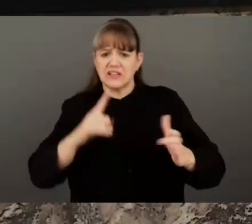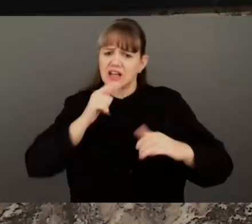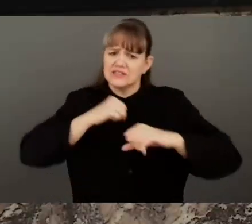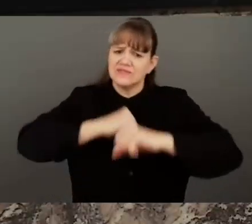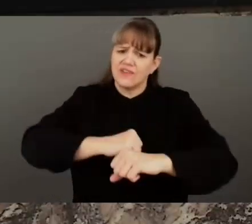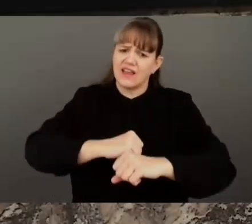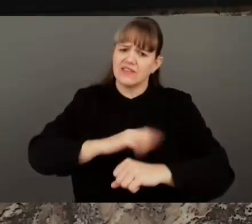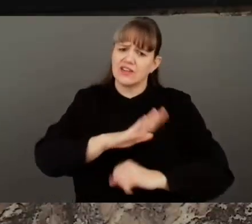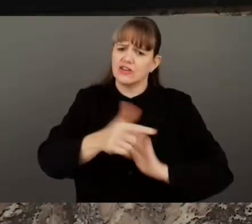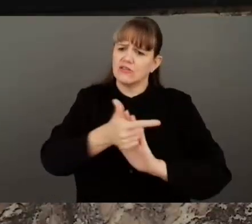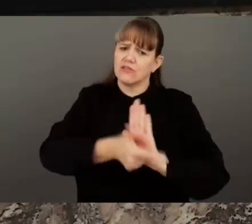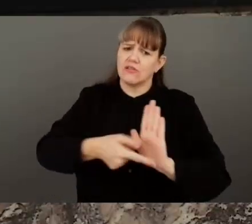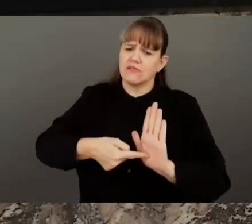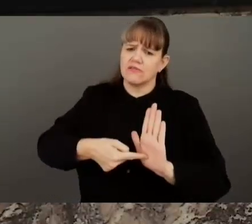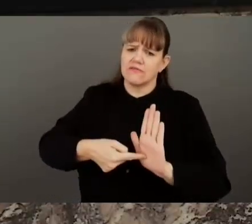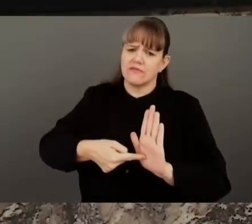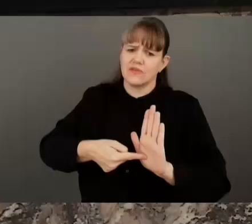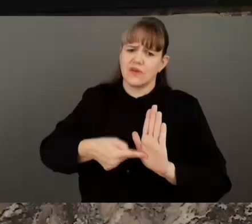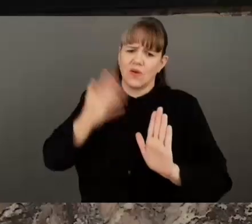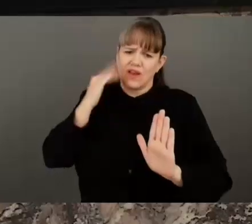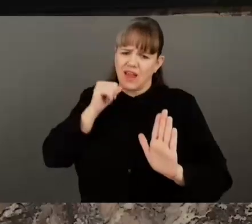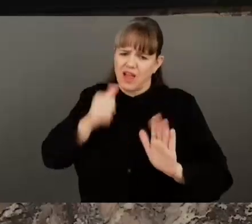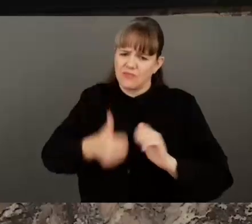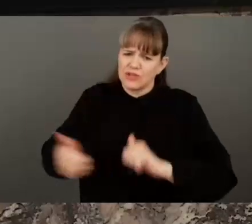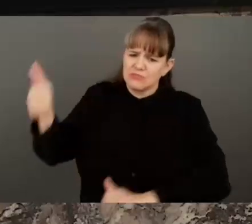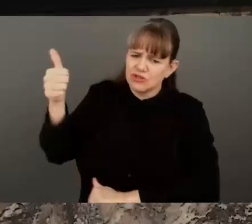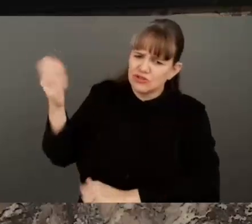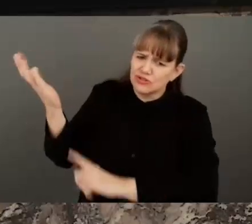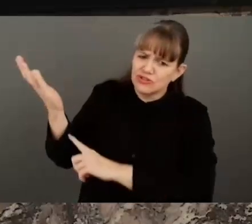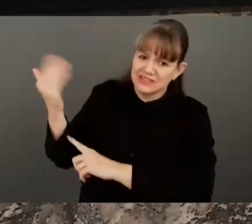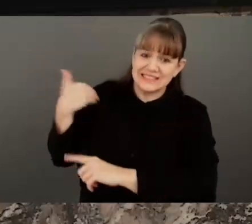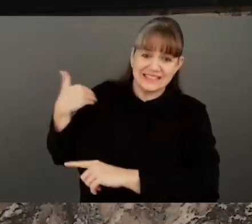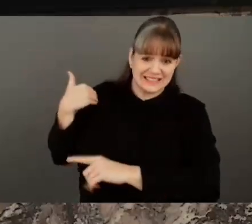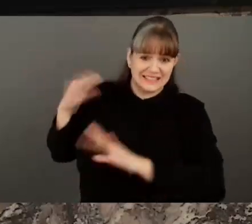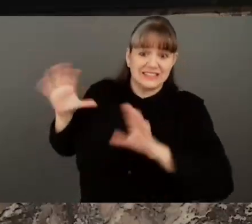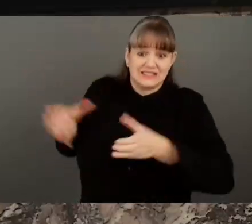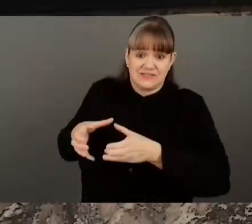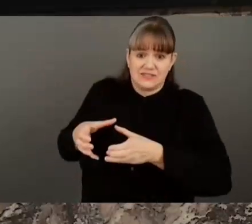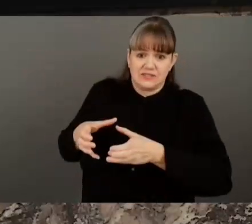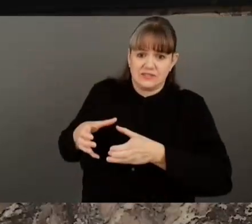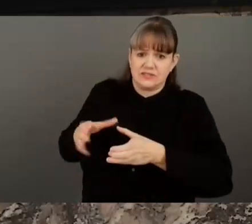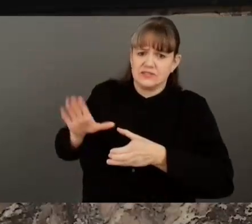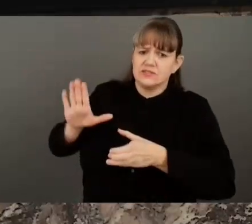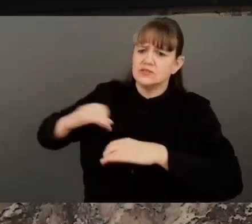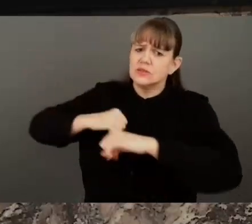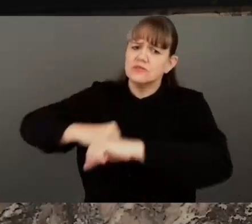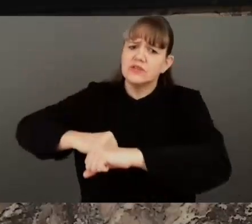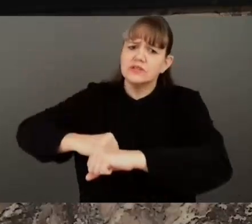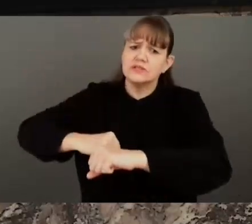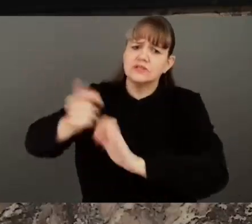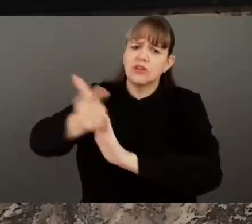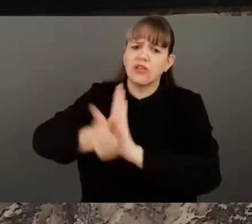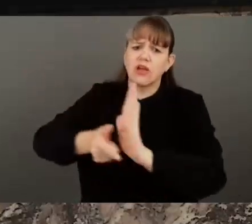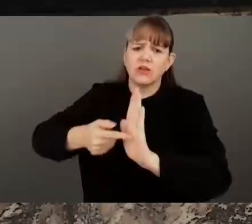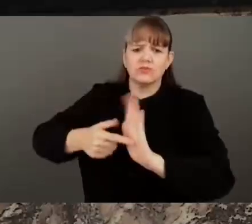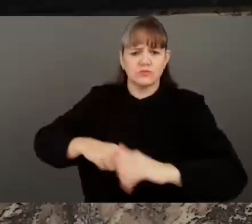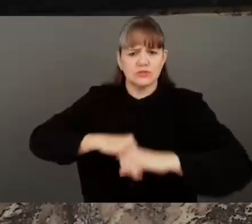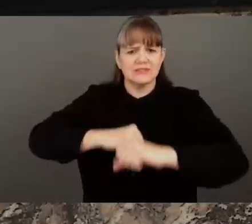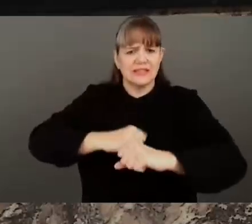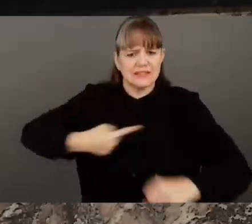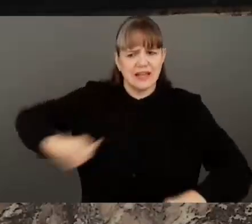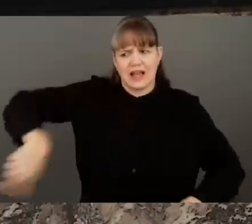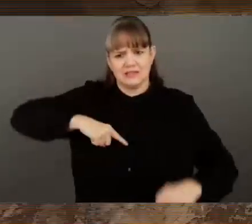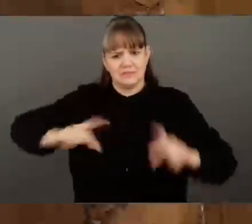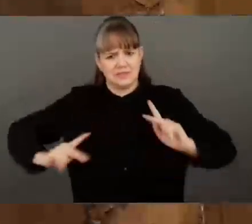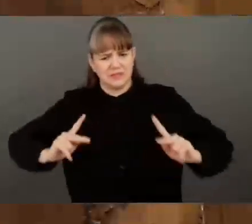up at the BC NDP convention and defend legislation that keeps British Columbians safe?